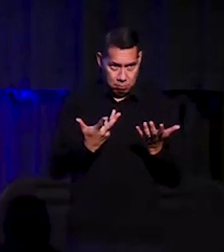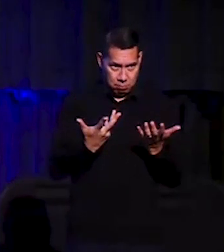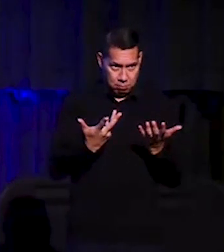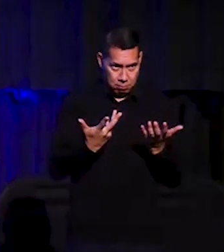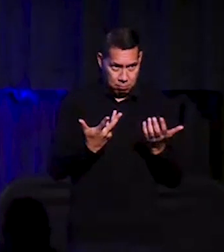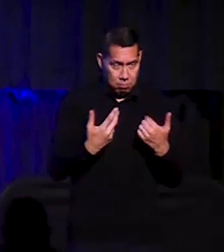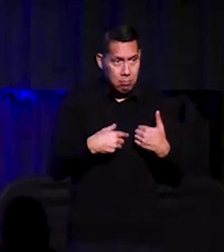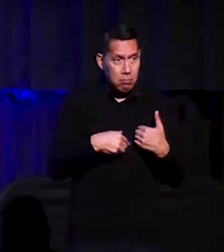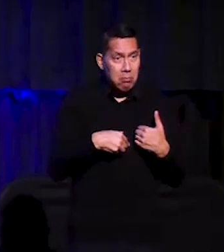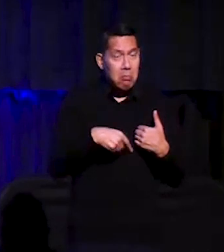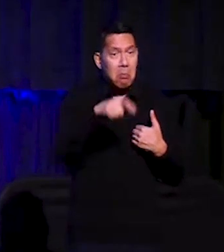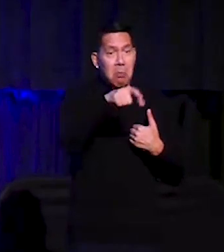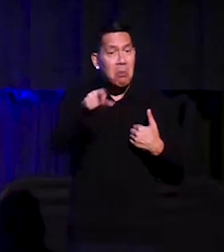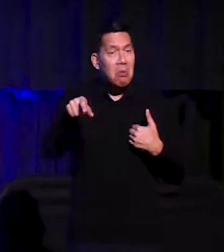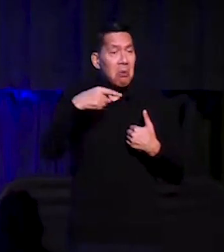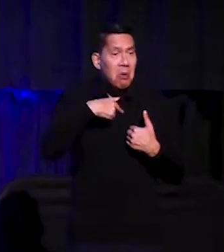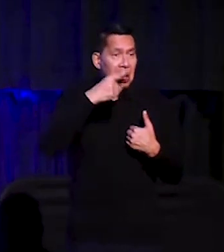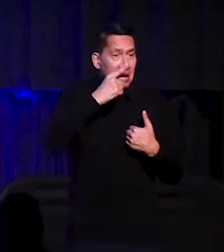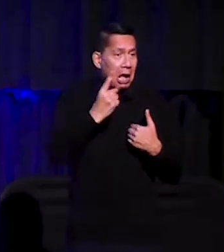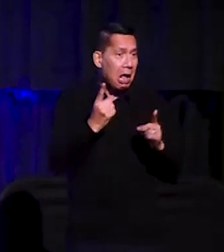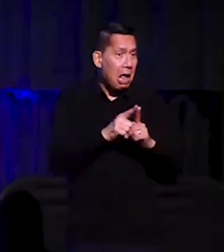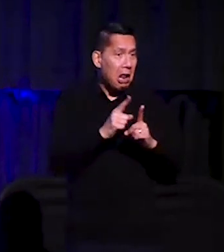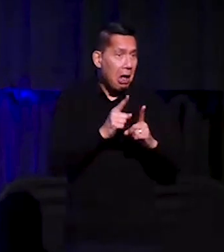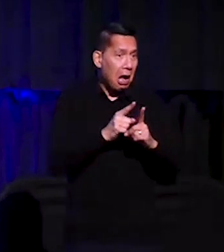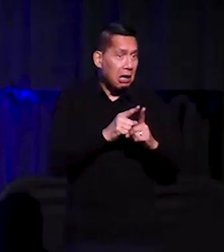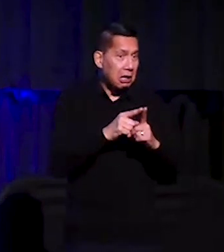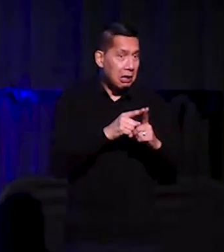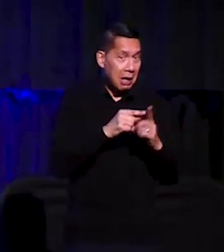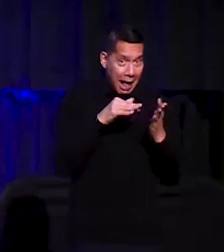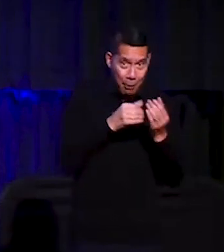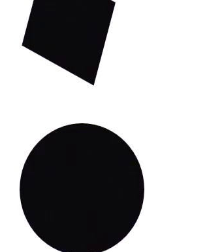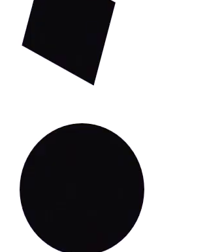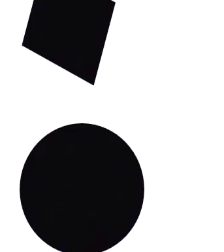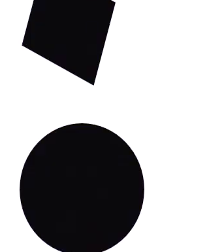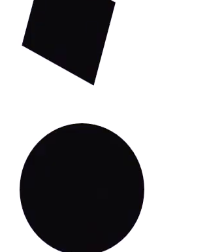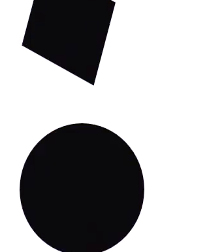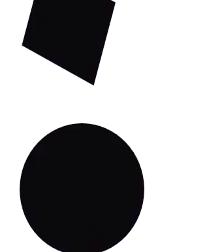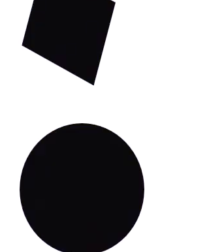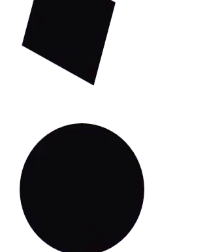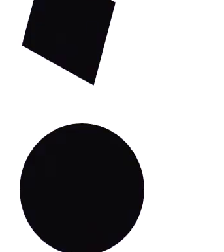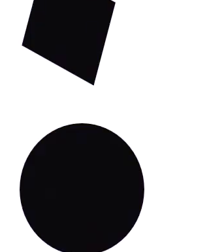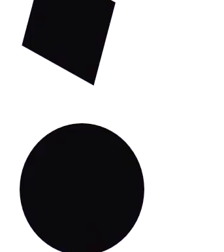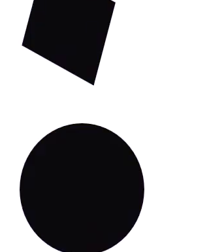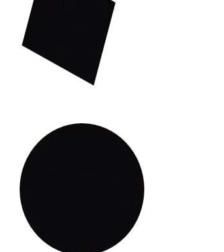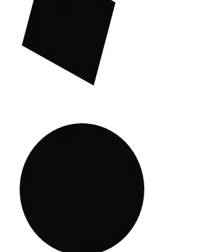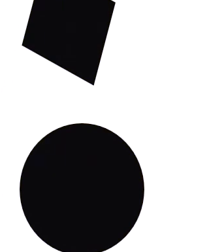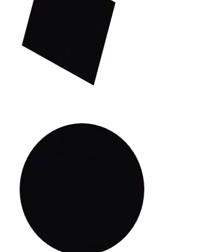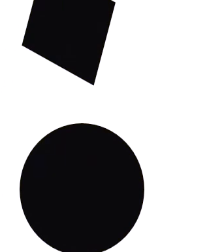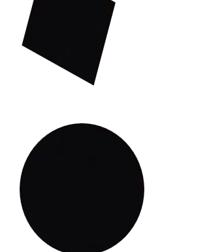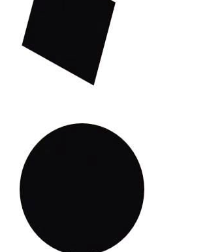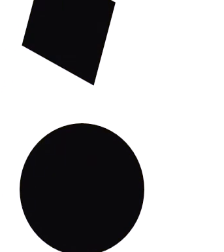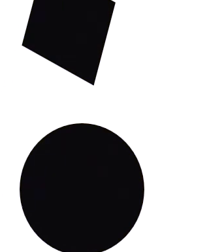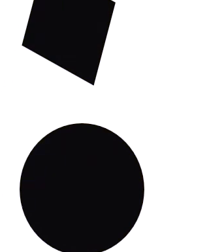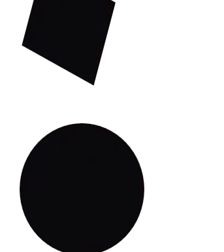What about people that could be your users but currently excluded by you? So what I had on the screen is 2